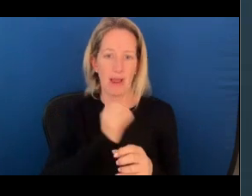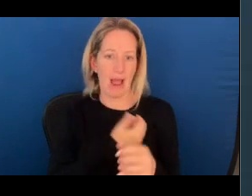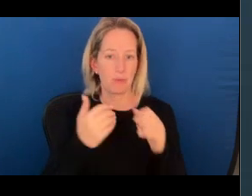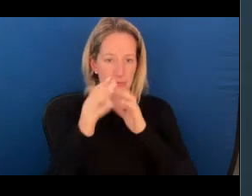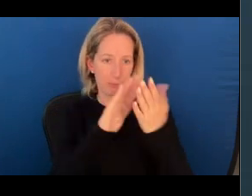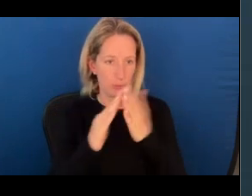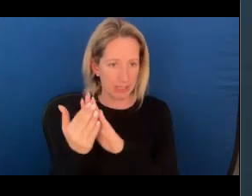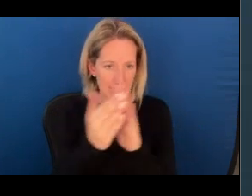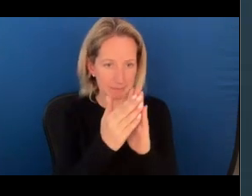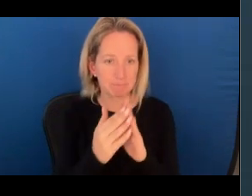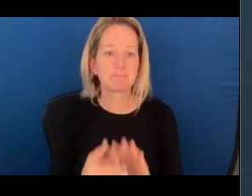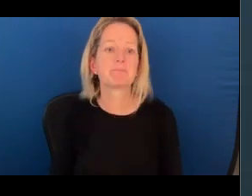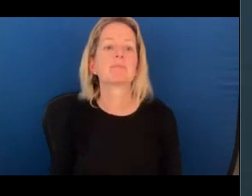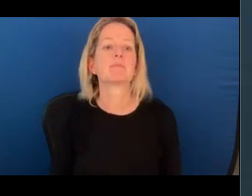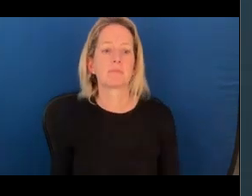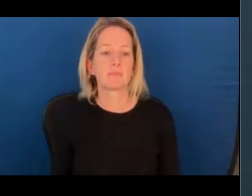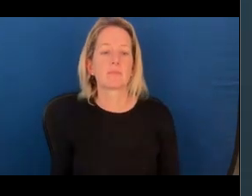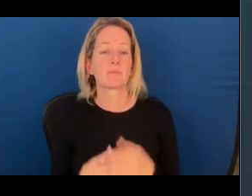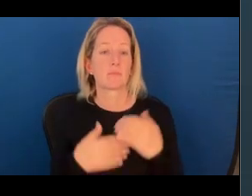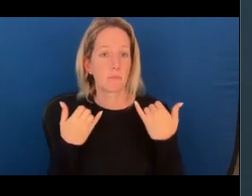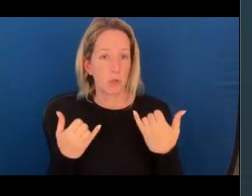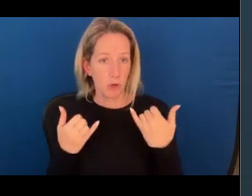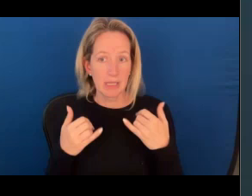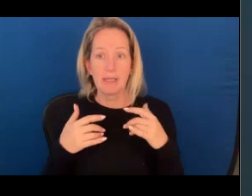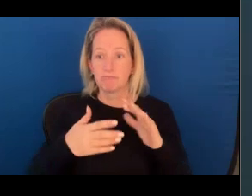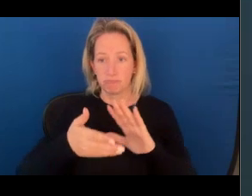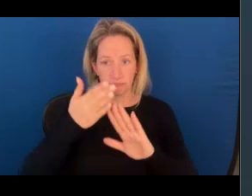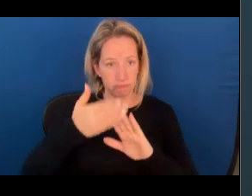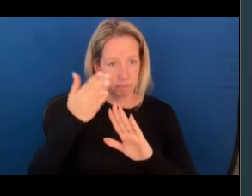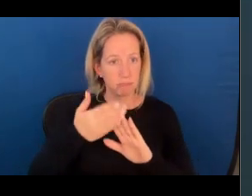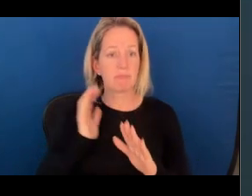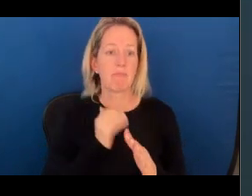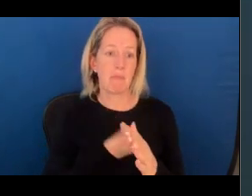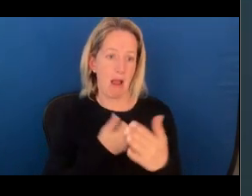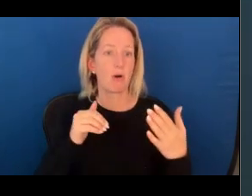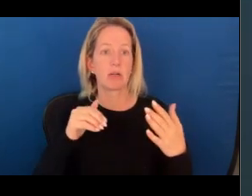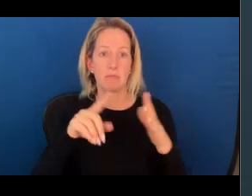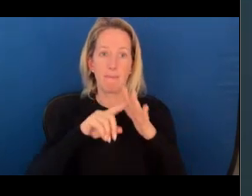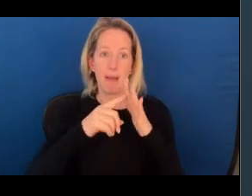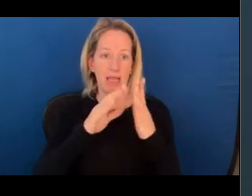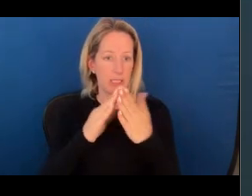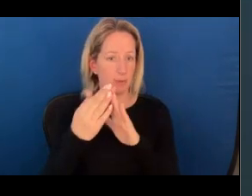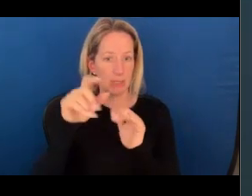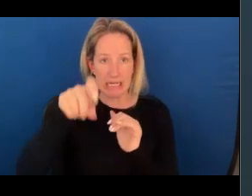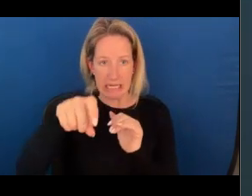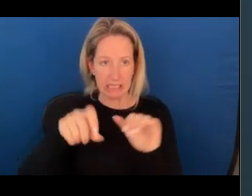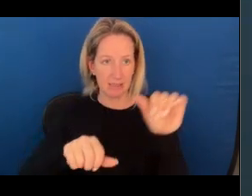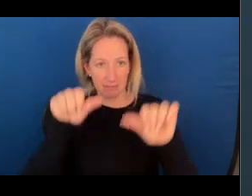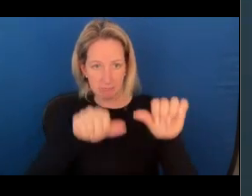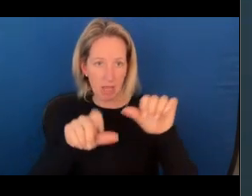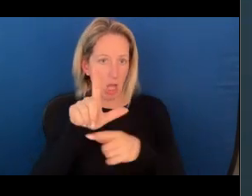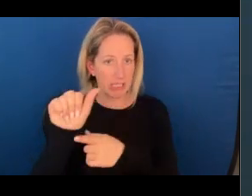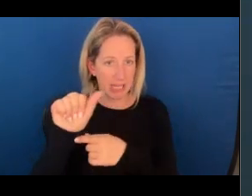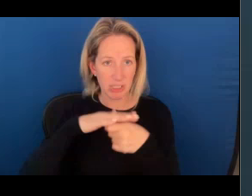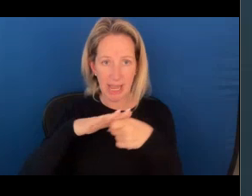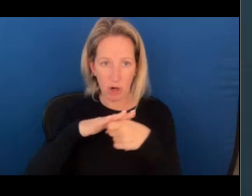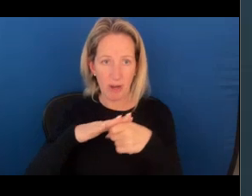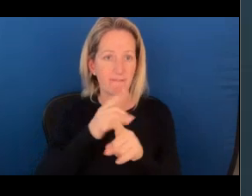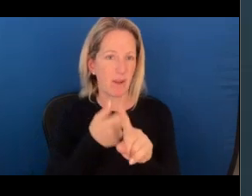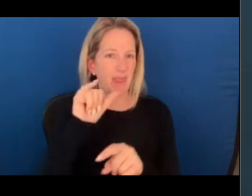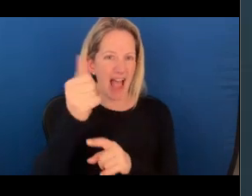And then we are currently in the process of running our pilot community needs assessment in the Los Angeles area, stemming from that gap